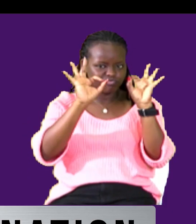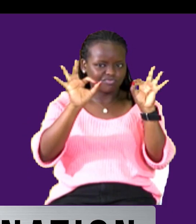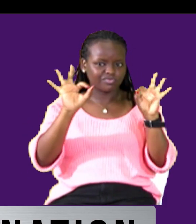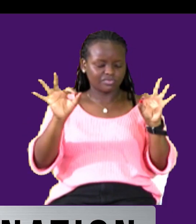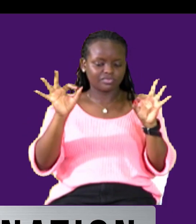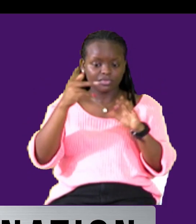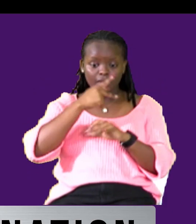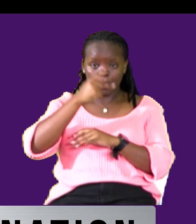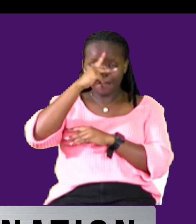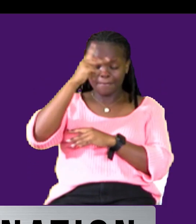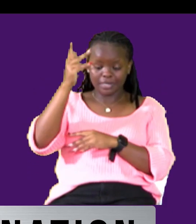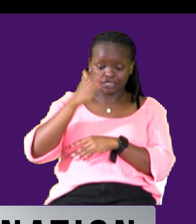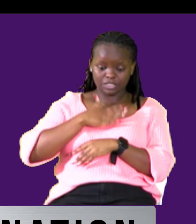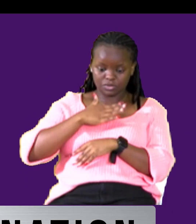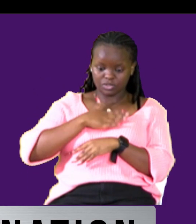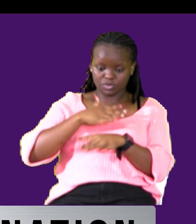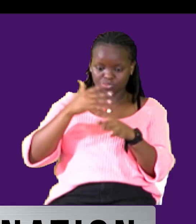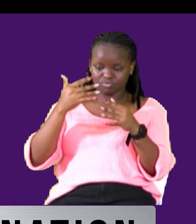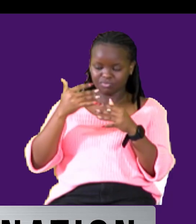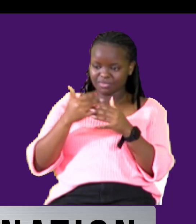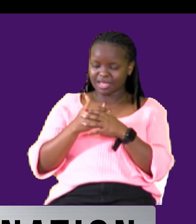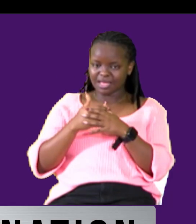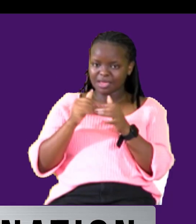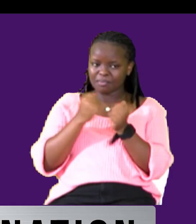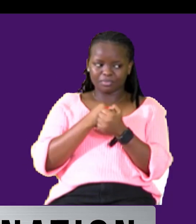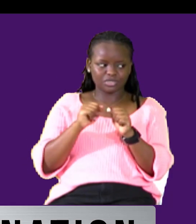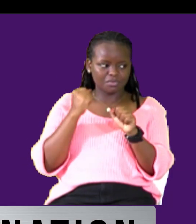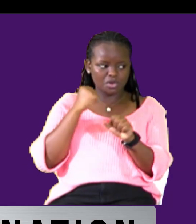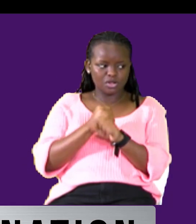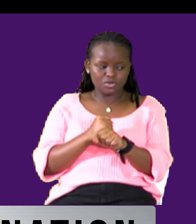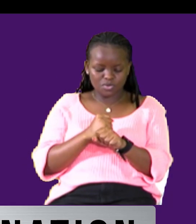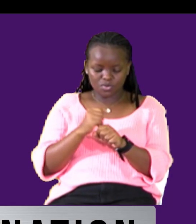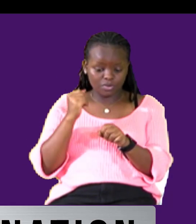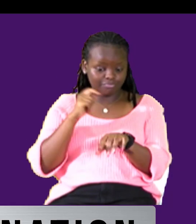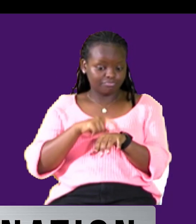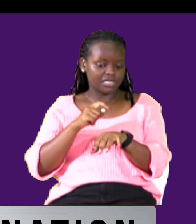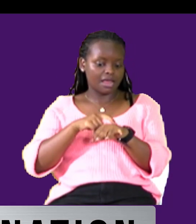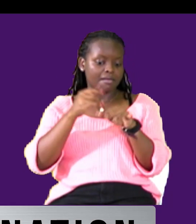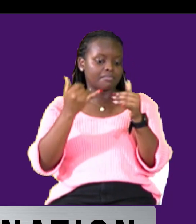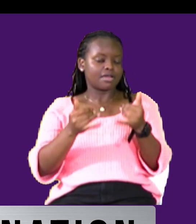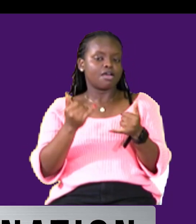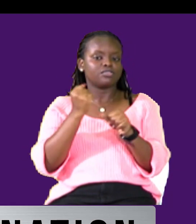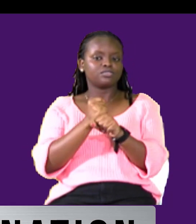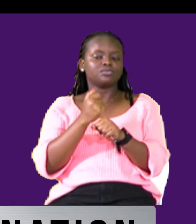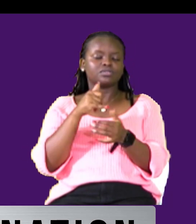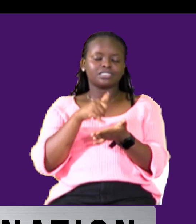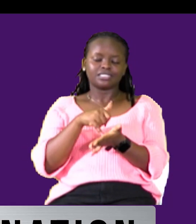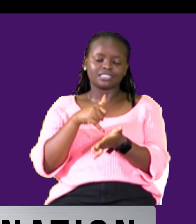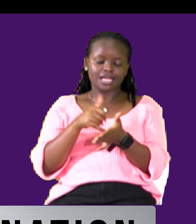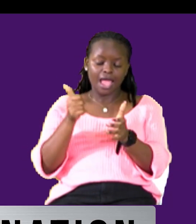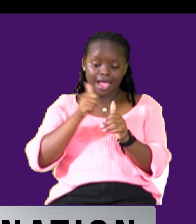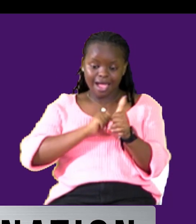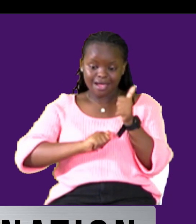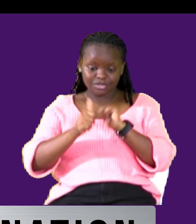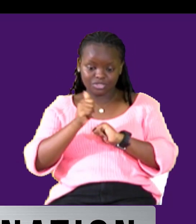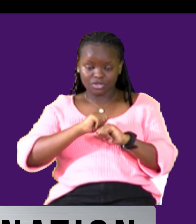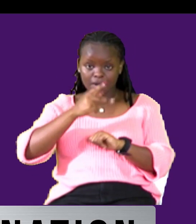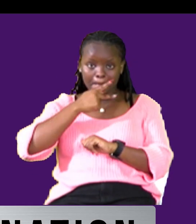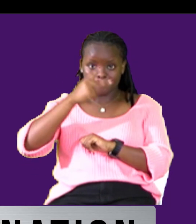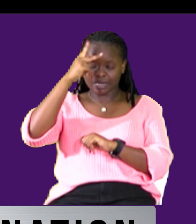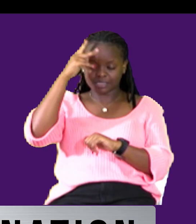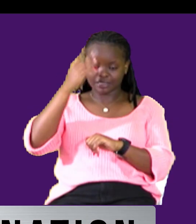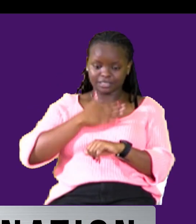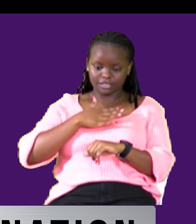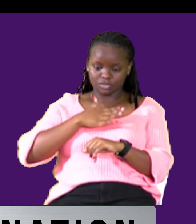yetu alishindwa kufanya, si kama Gen Z, it's our time to do it in action. Our parent, what I always say